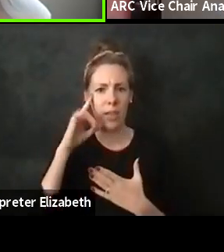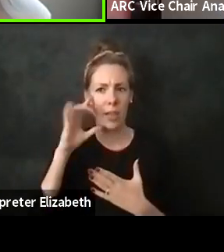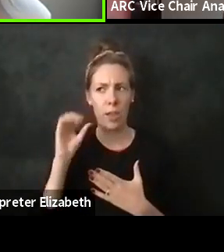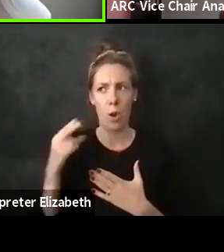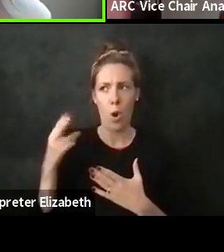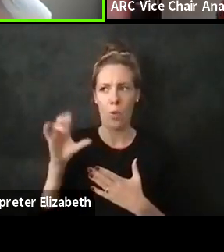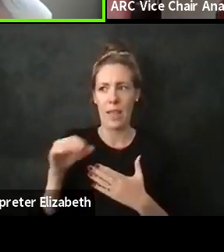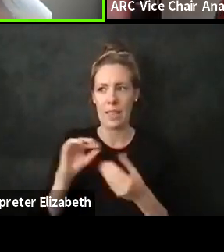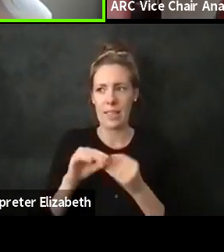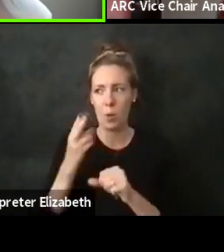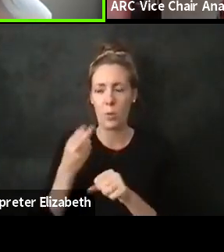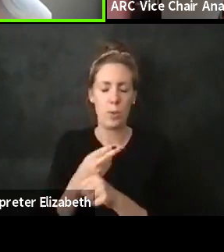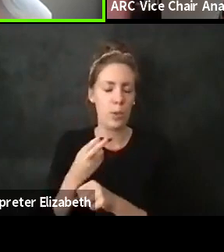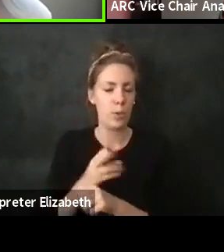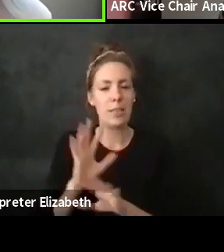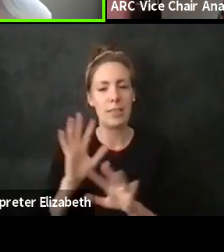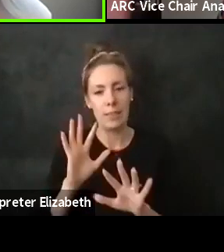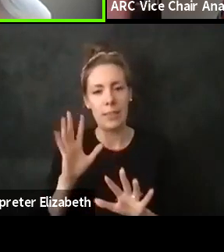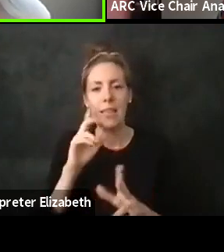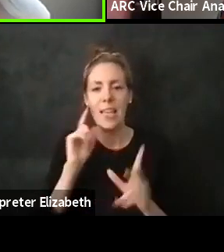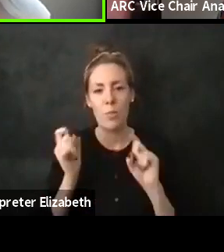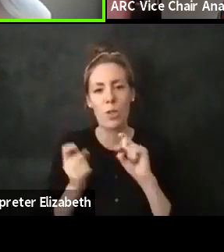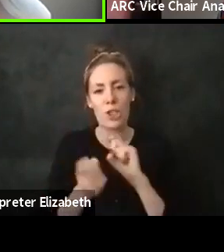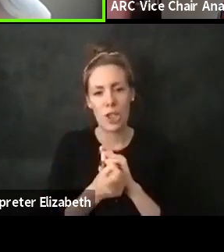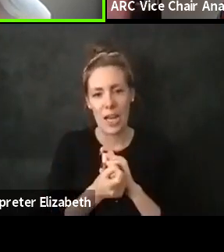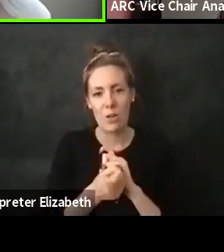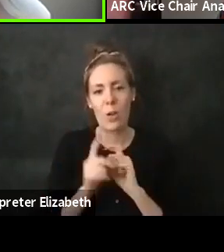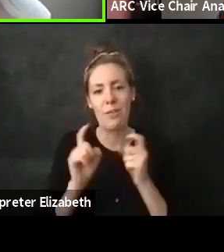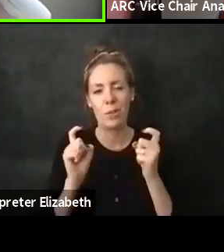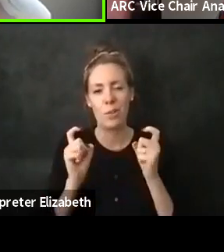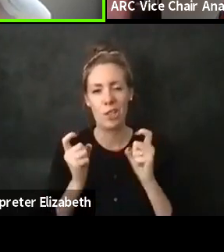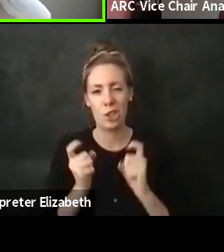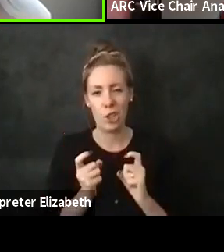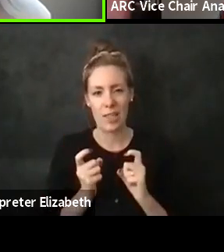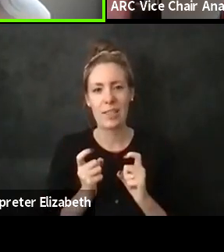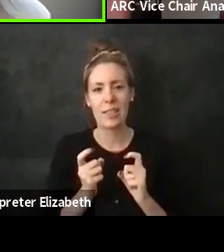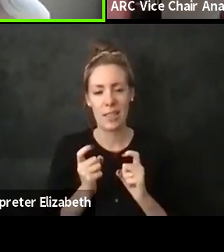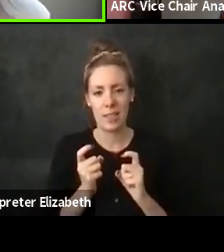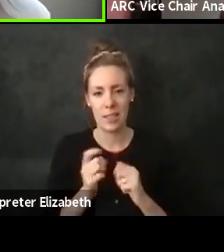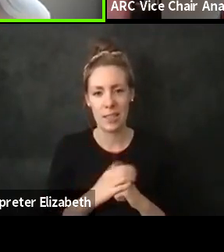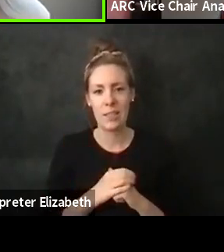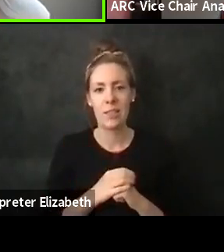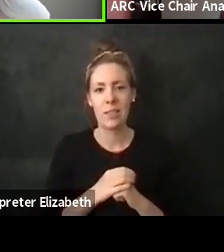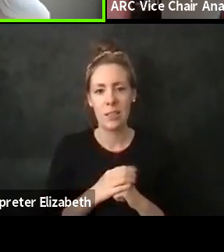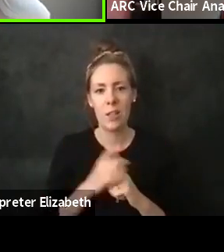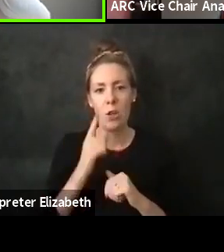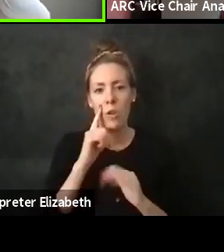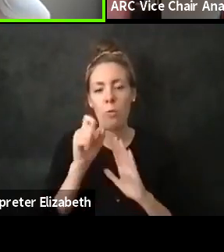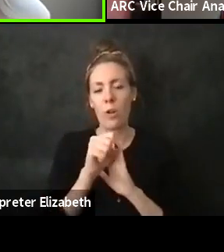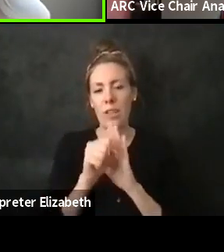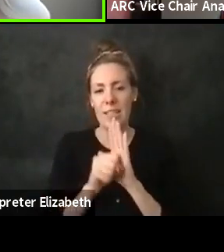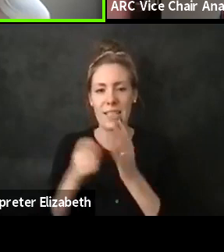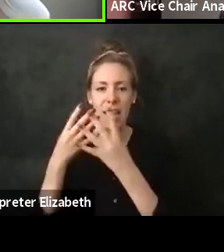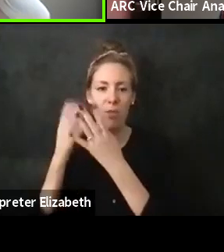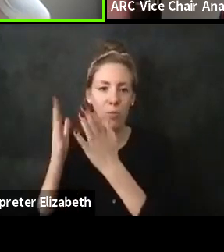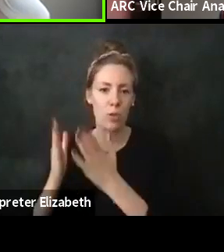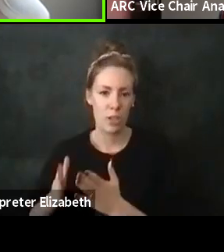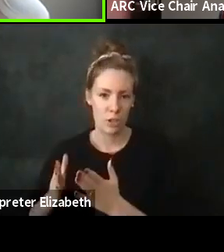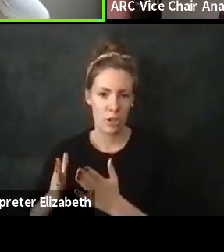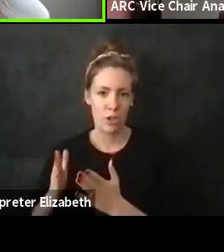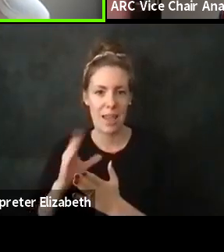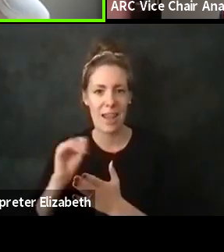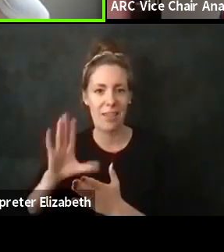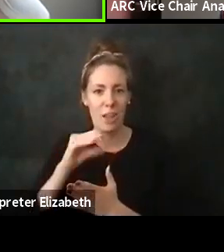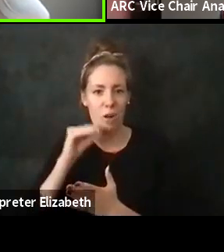we're going to use, because we'll have to readjust it to reassign state prisoners to their home locations.